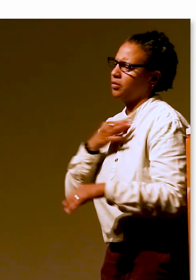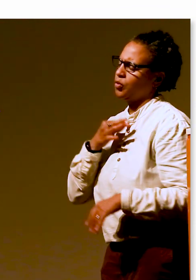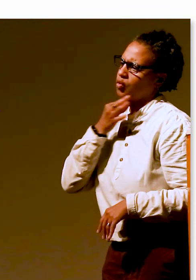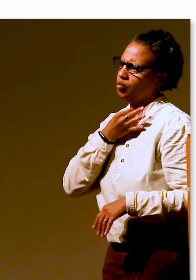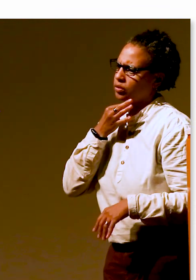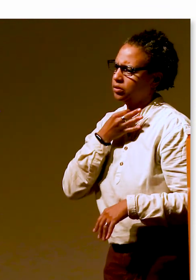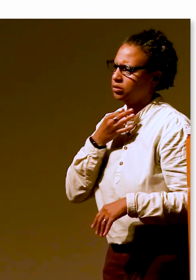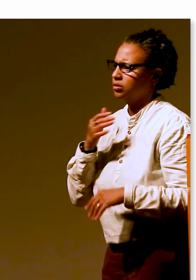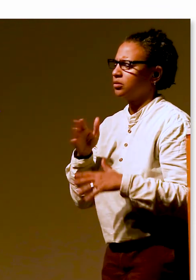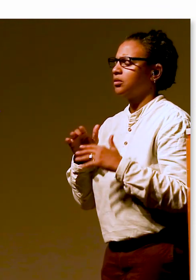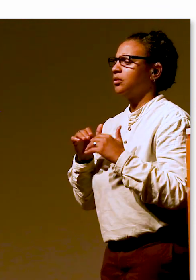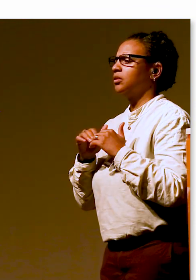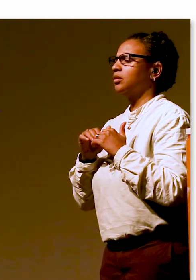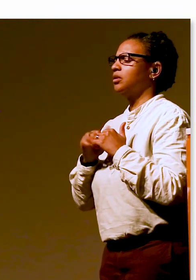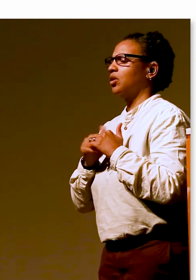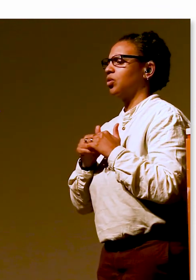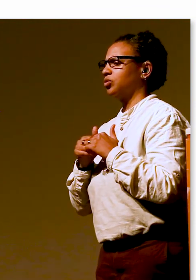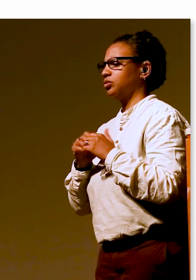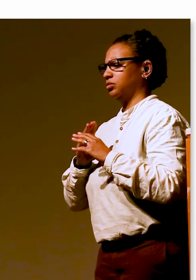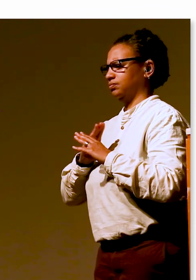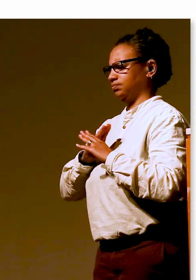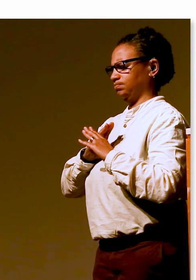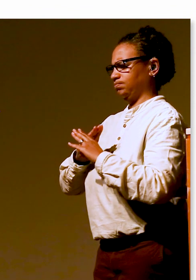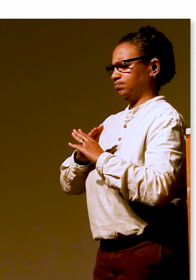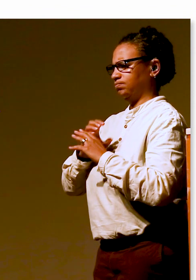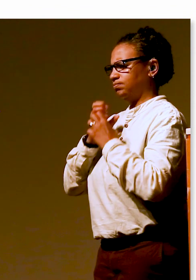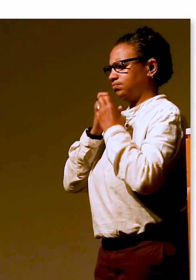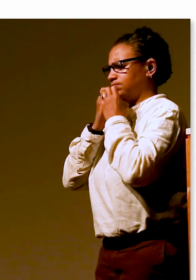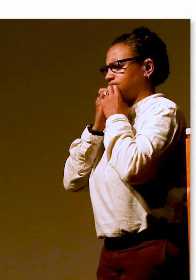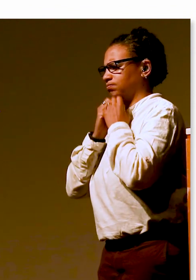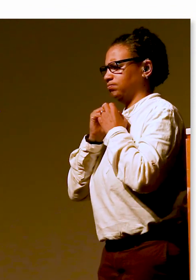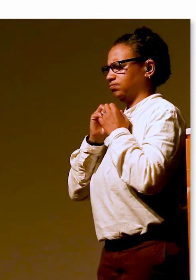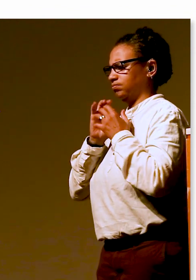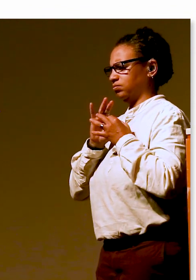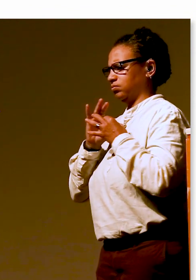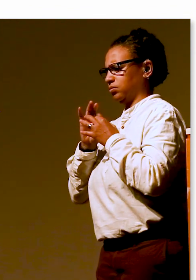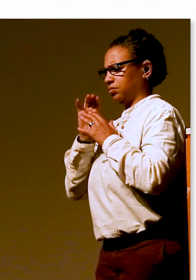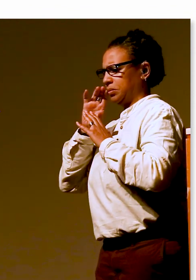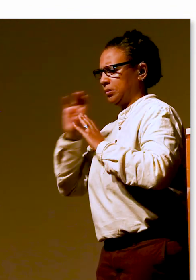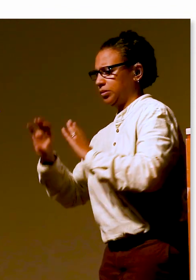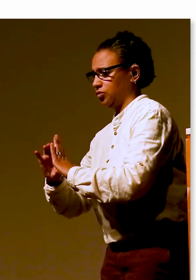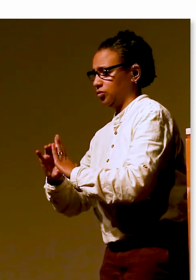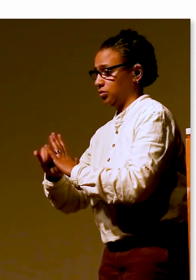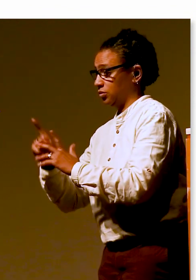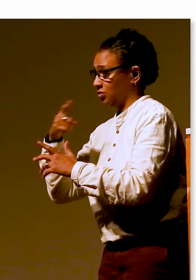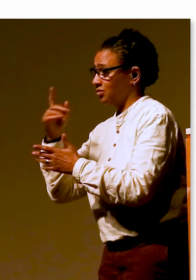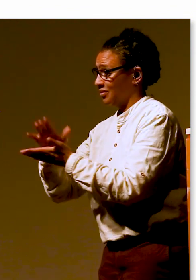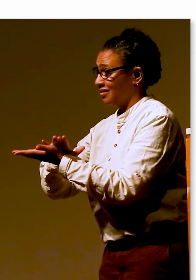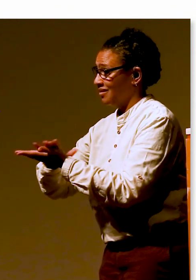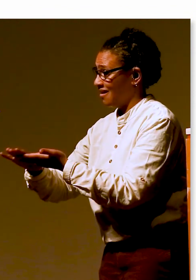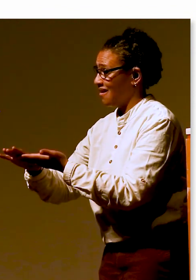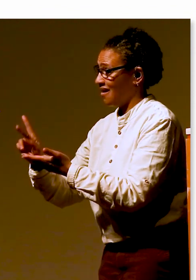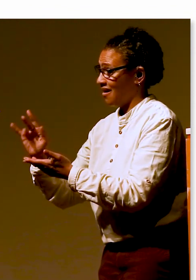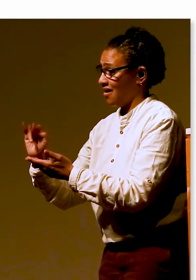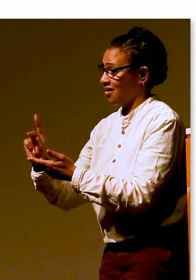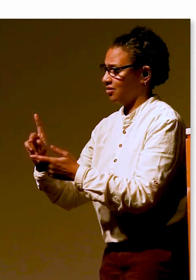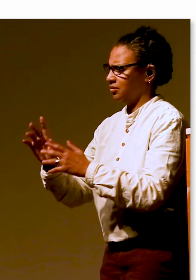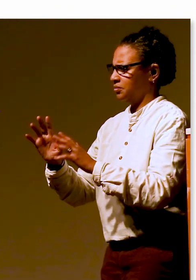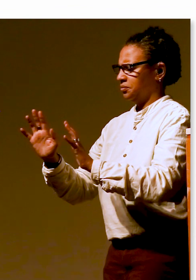a business, and that's what it can be should you choose to take that path, and it doesn't have to be frowned upon. One back